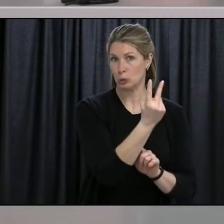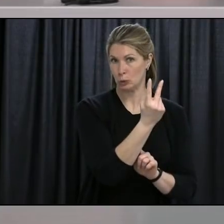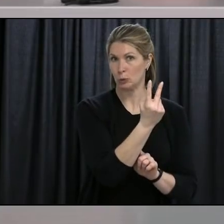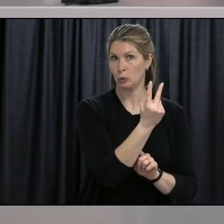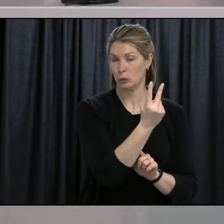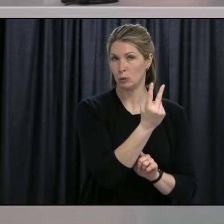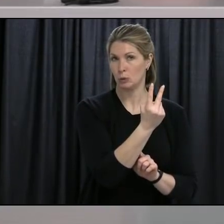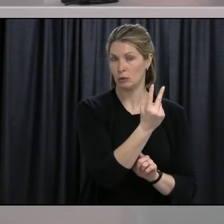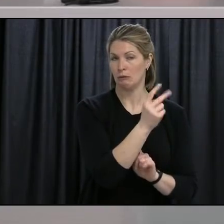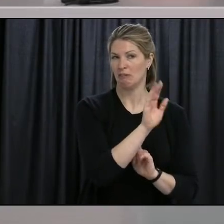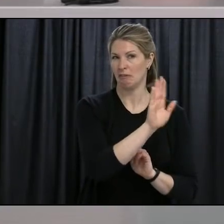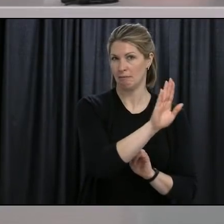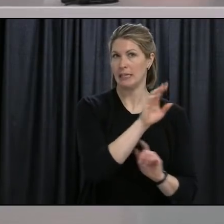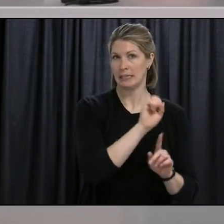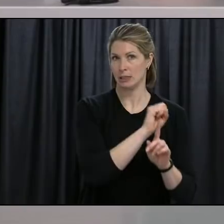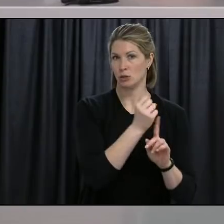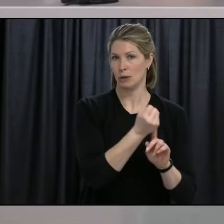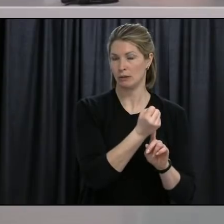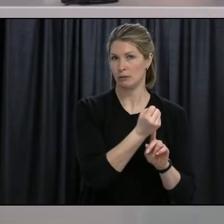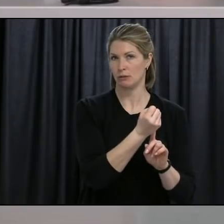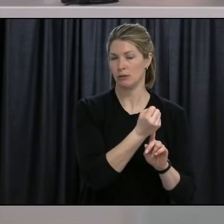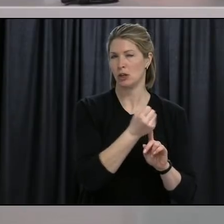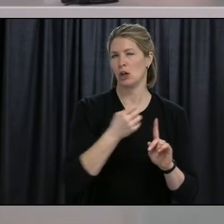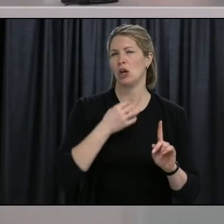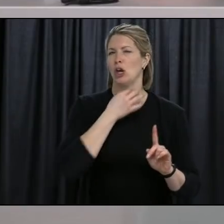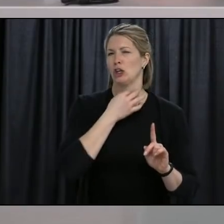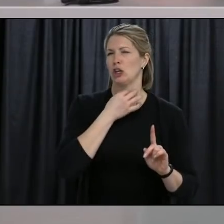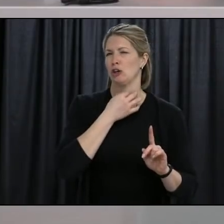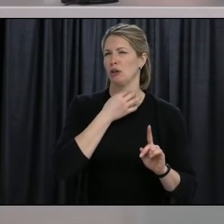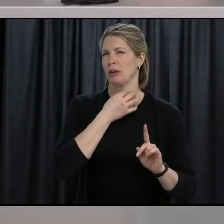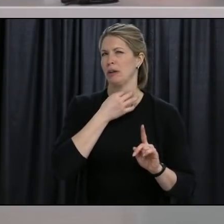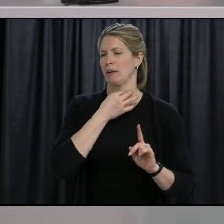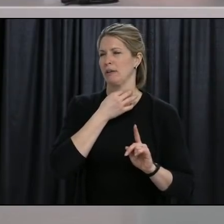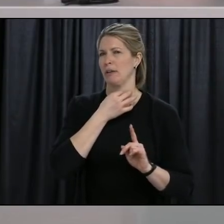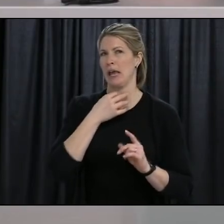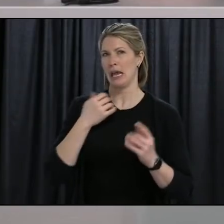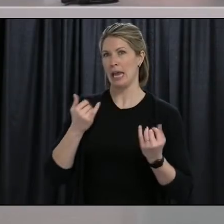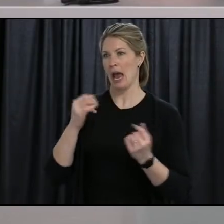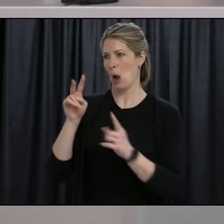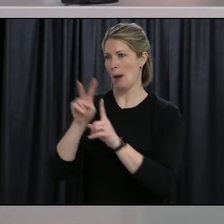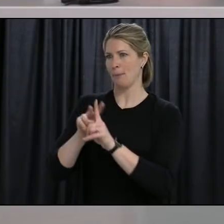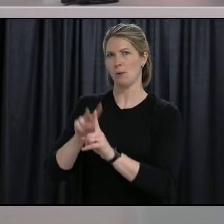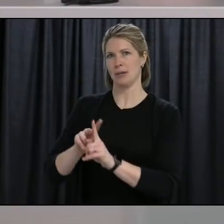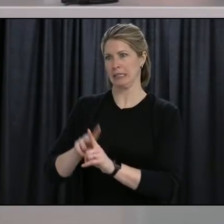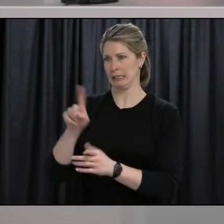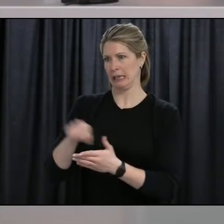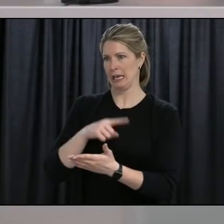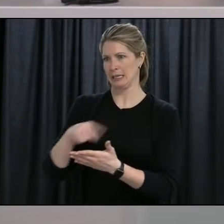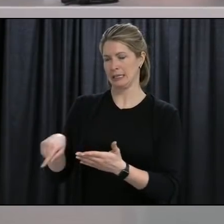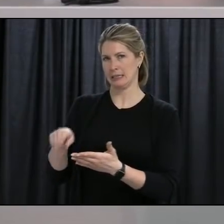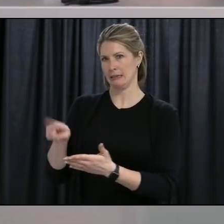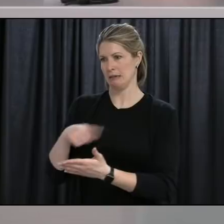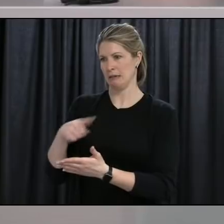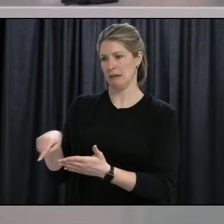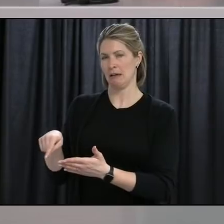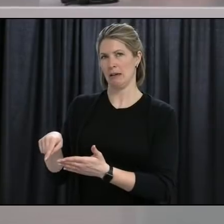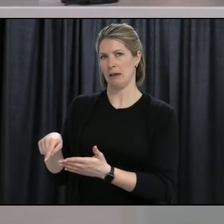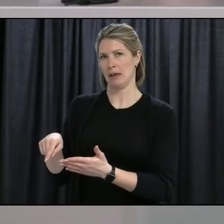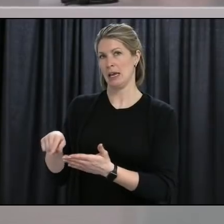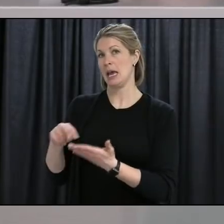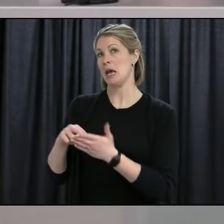is taking those outpatient appointments down to such a smaller amount, is that indicative of a higher level